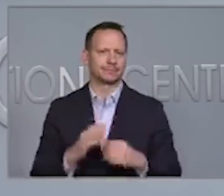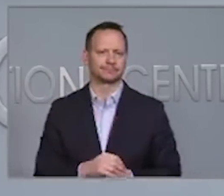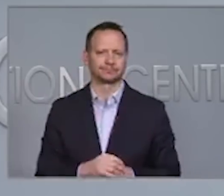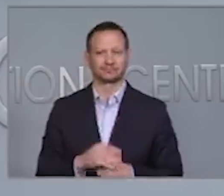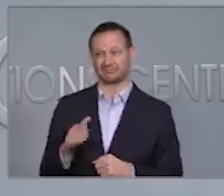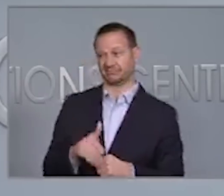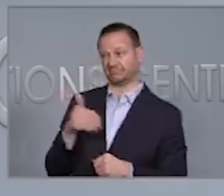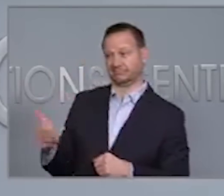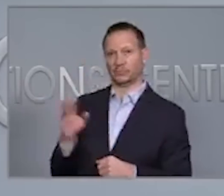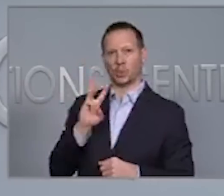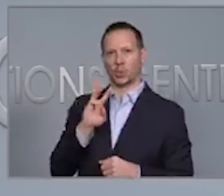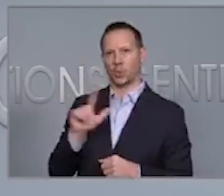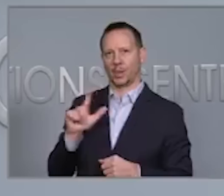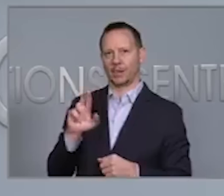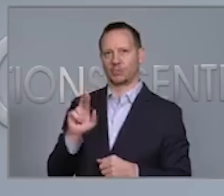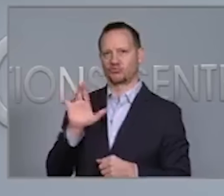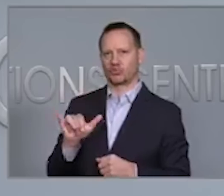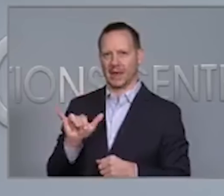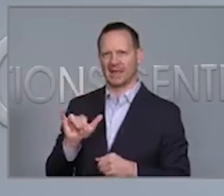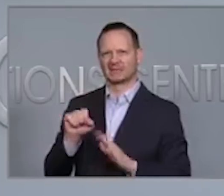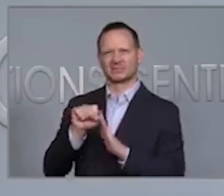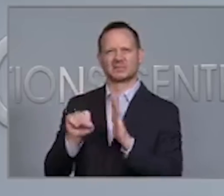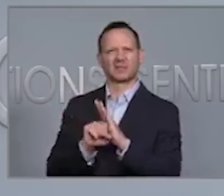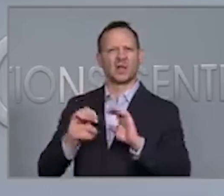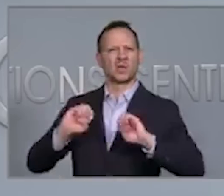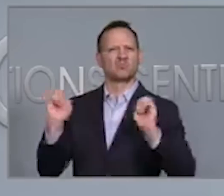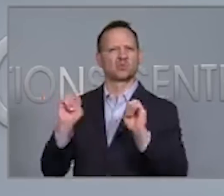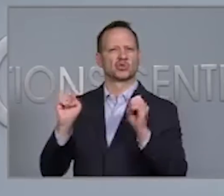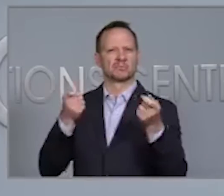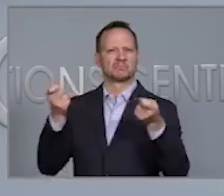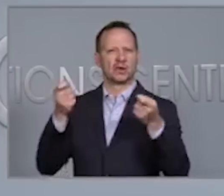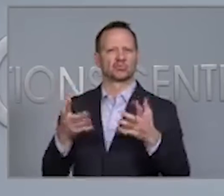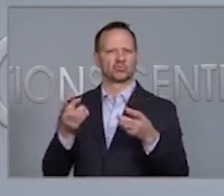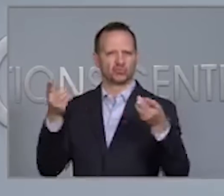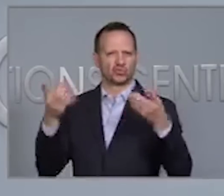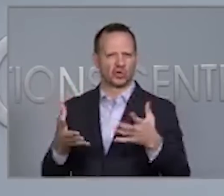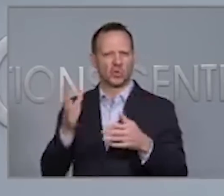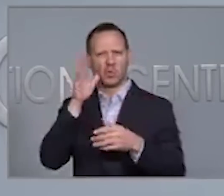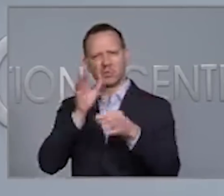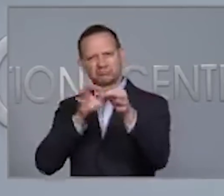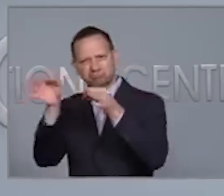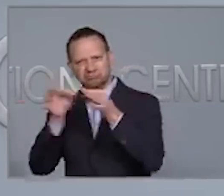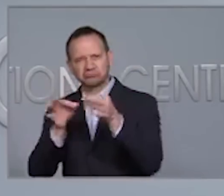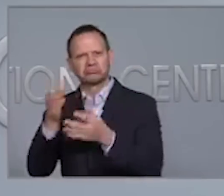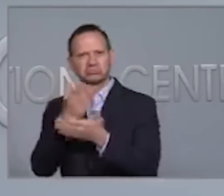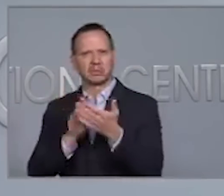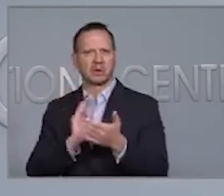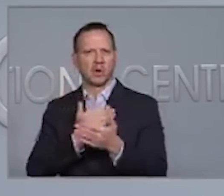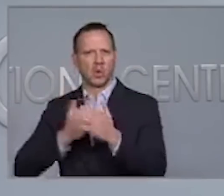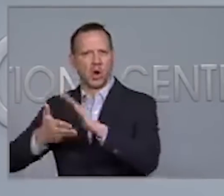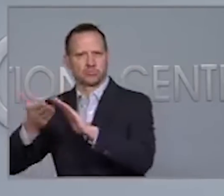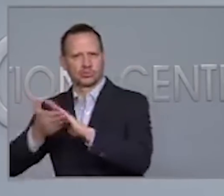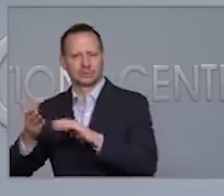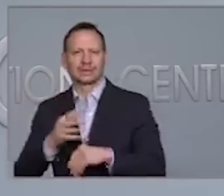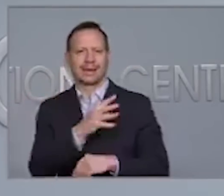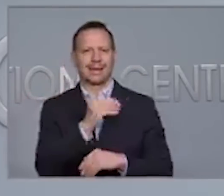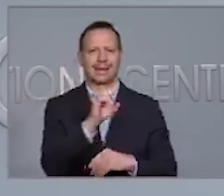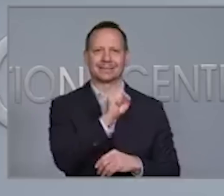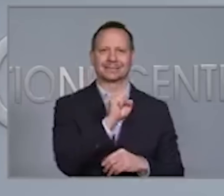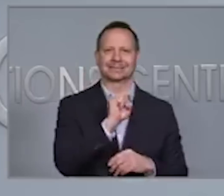Director Will Ray about the winter storm and our emergency response operations, and from Secretary Joey Hopkins